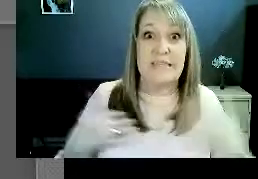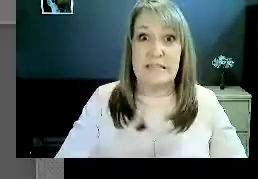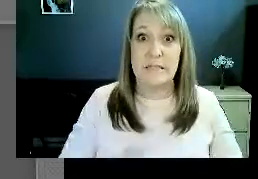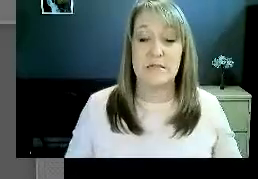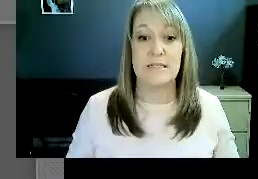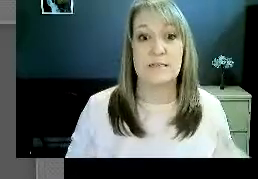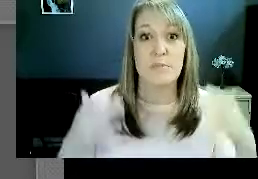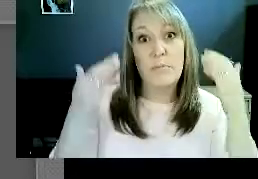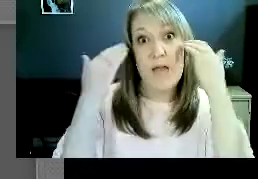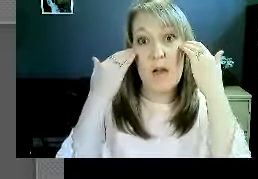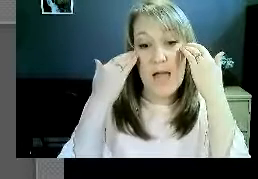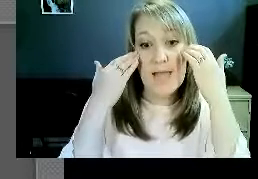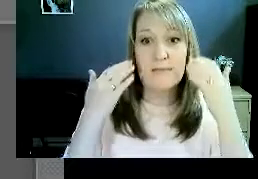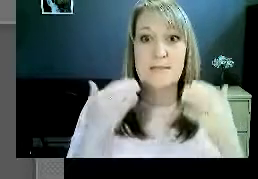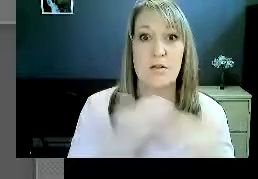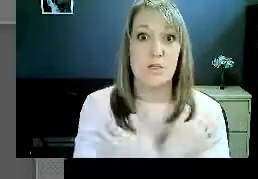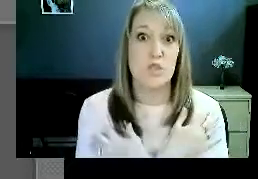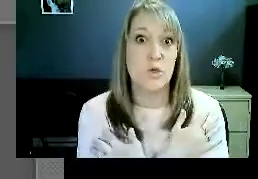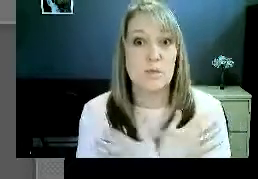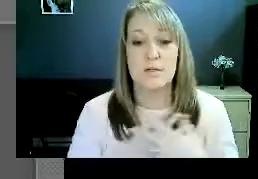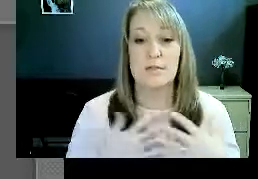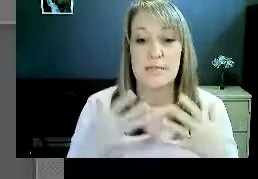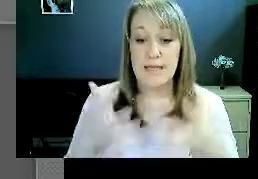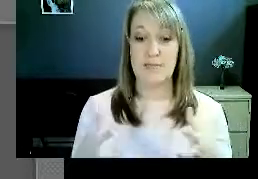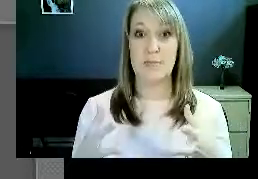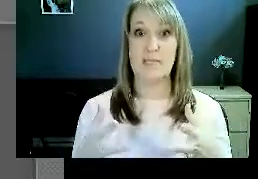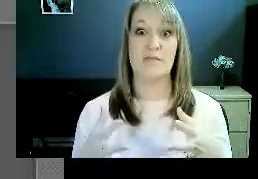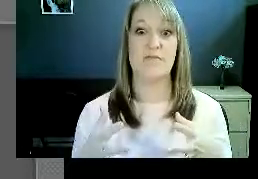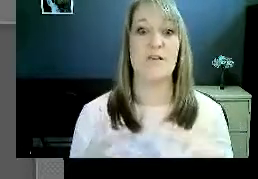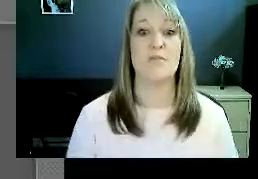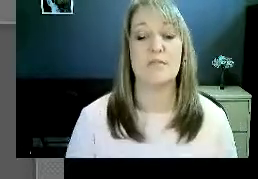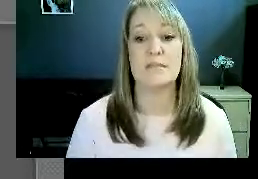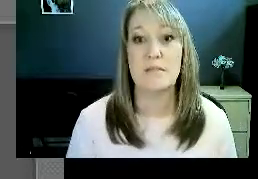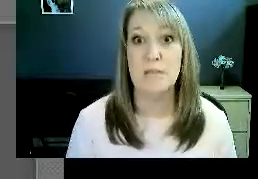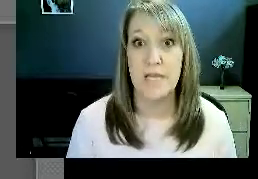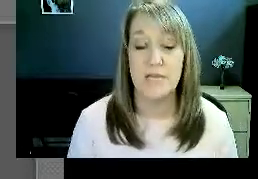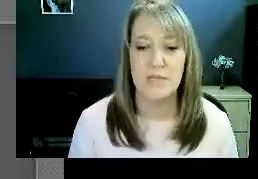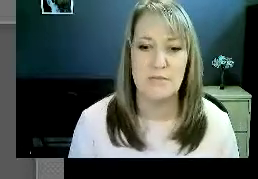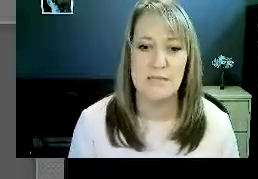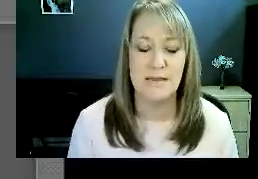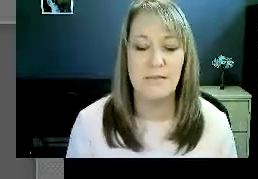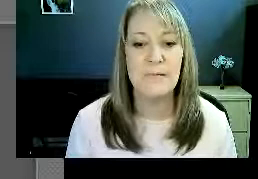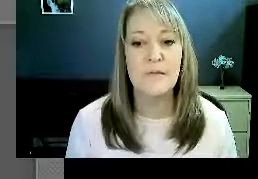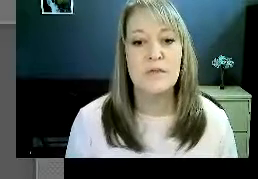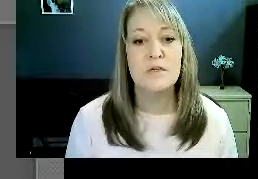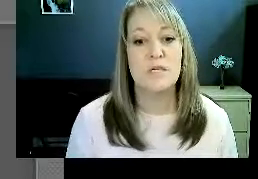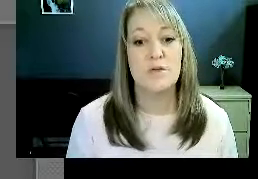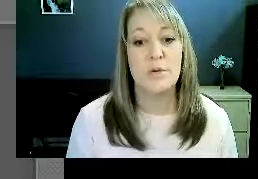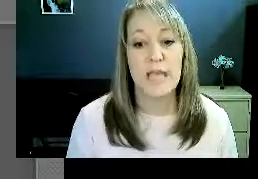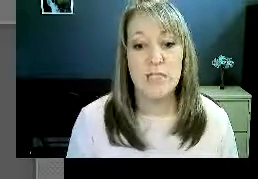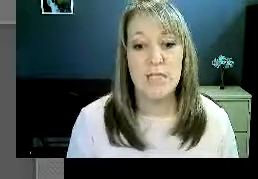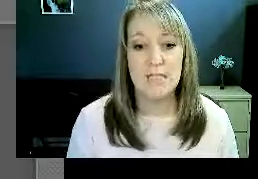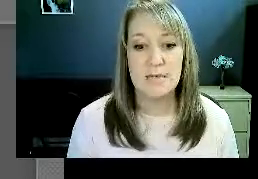it is. Is it by your eyes? Is it on your shoulder? Is it in the space out in front of you? That's the location of the sign.